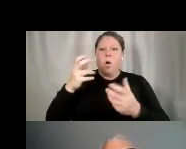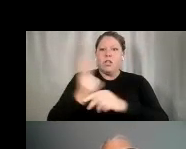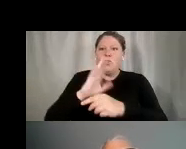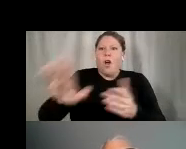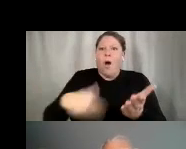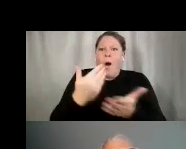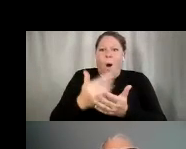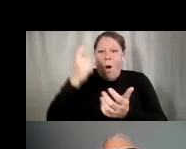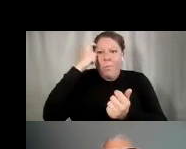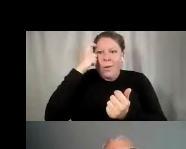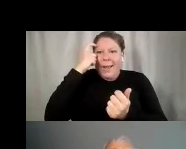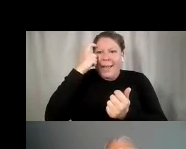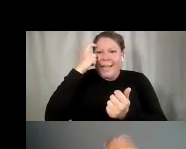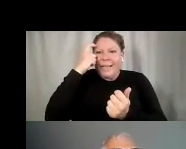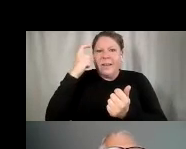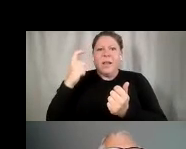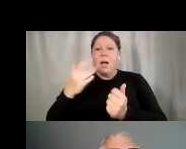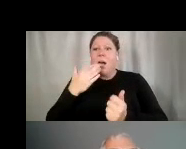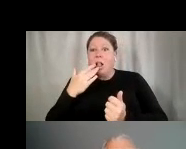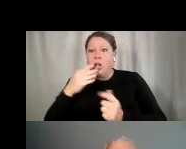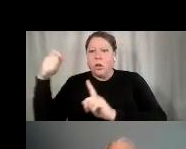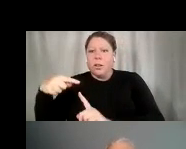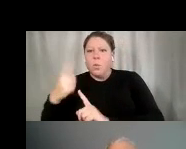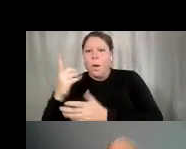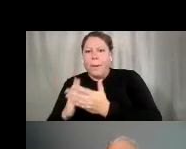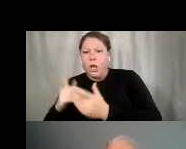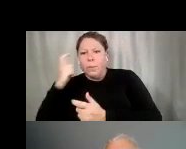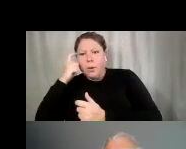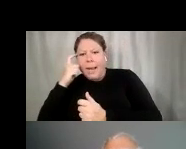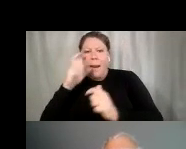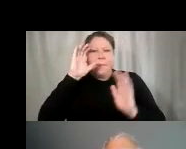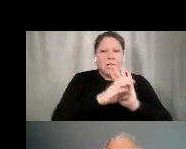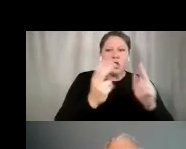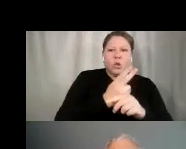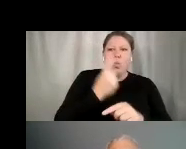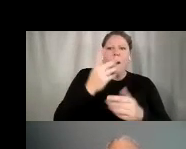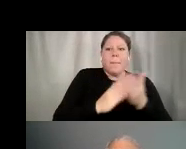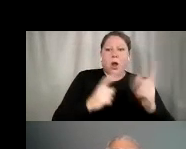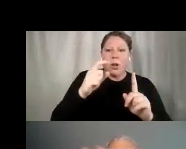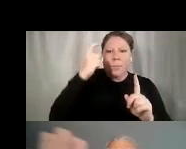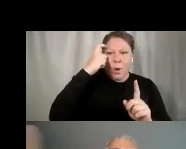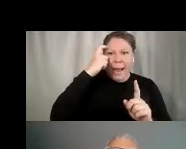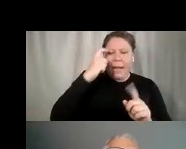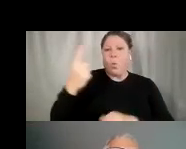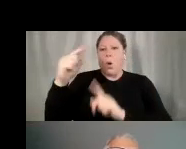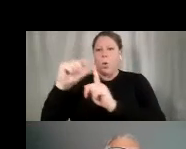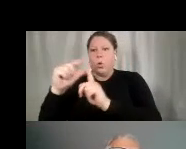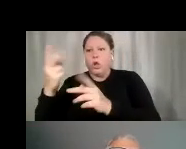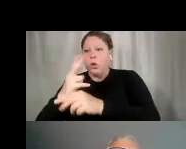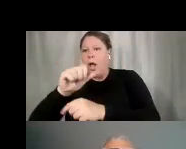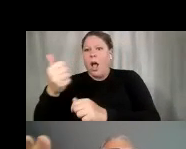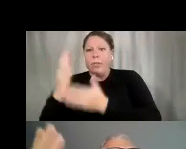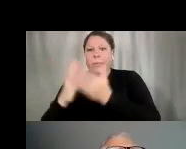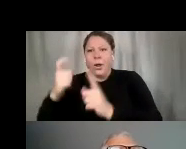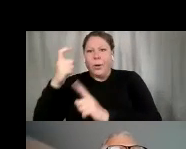adding branches, using colors, using pictures, and just keeping it to one word, this will engage part of our brain